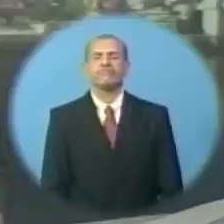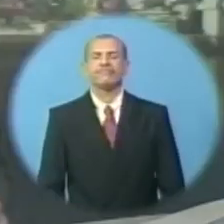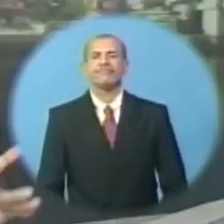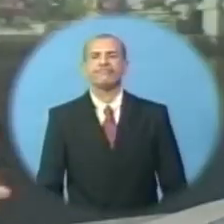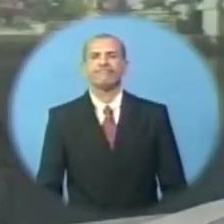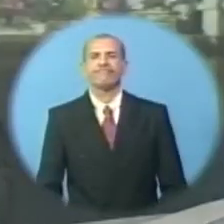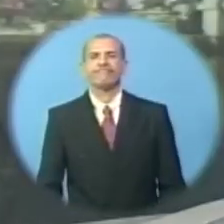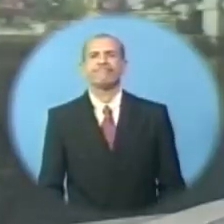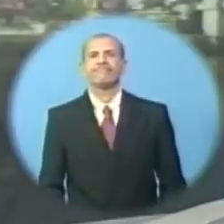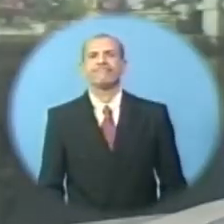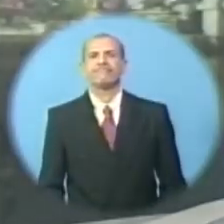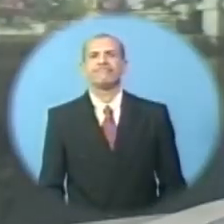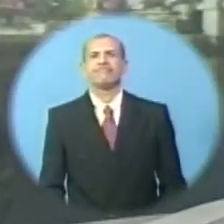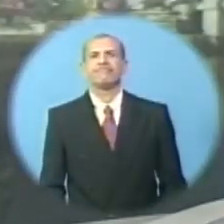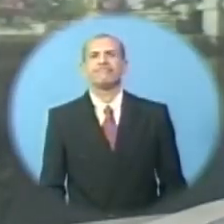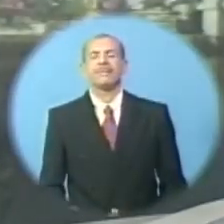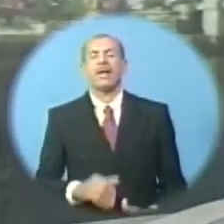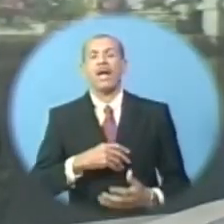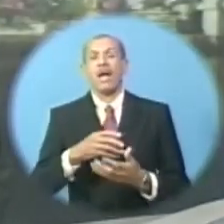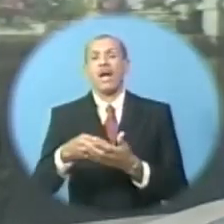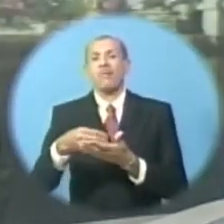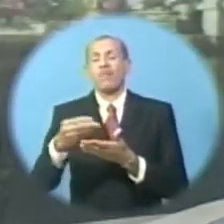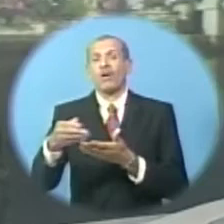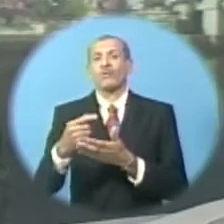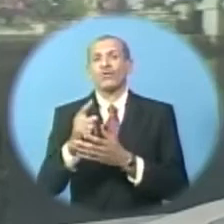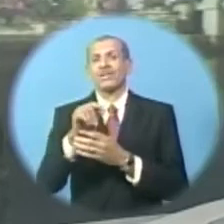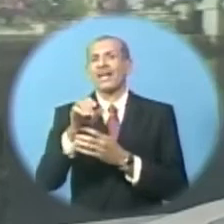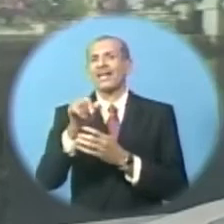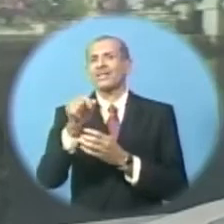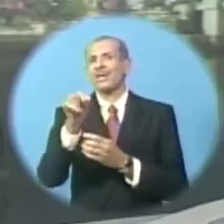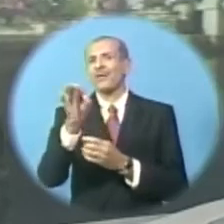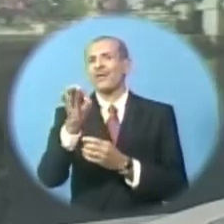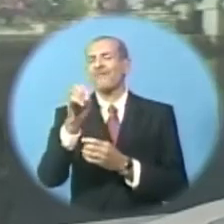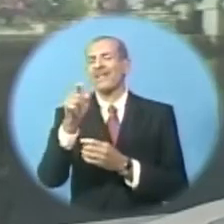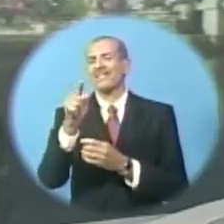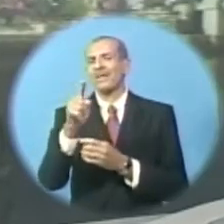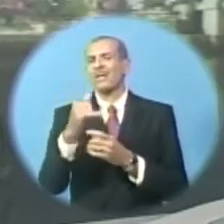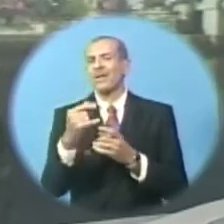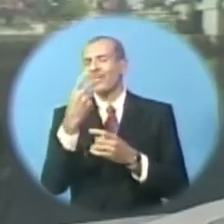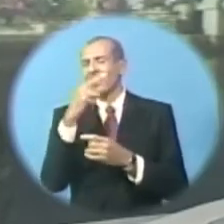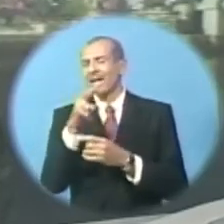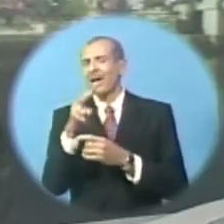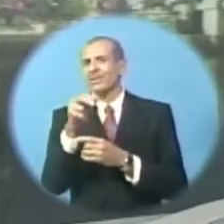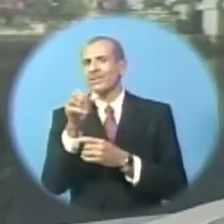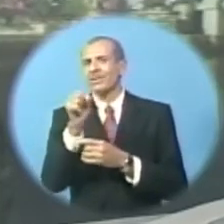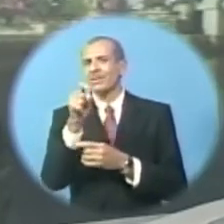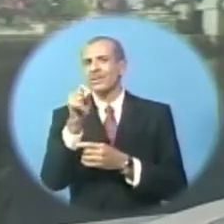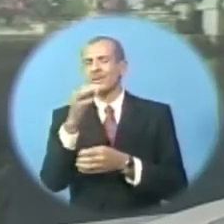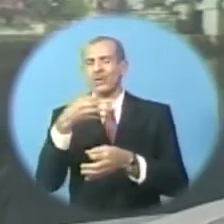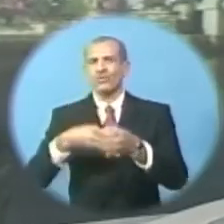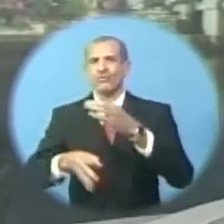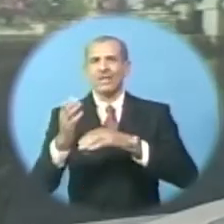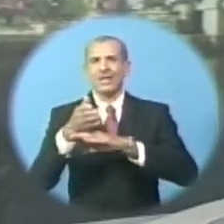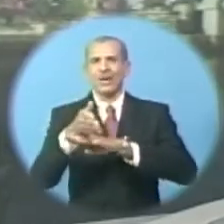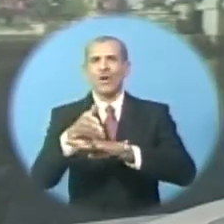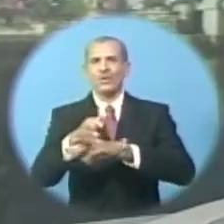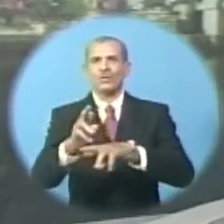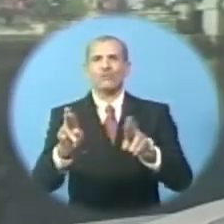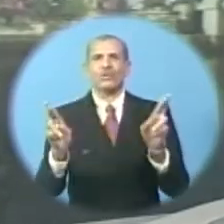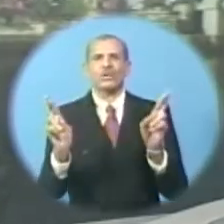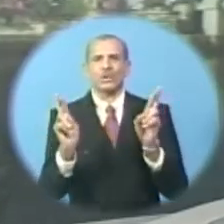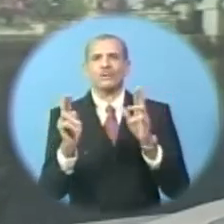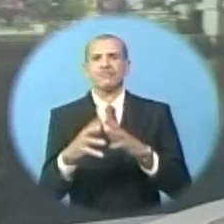I bought most of those at AgroFest. time now to take a look at how stocks traded on selected exchanges across the region.